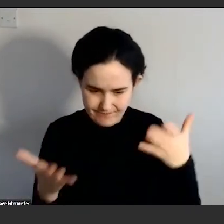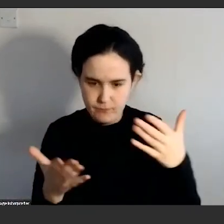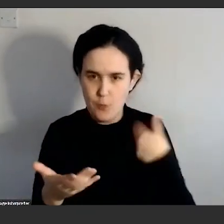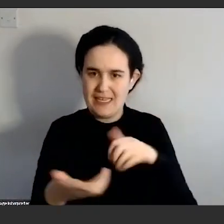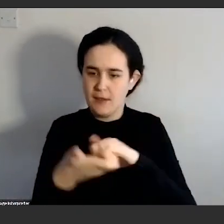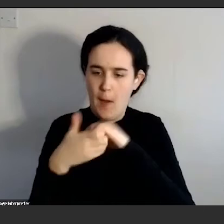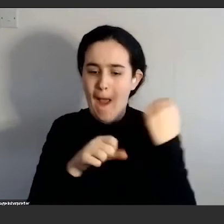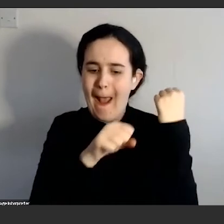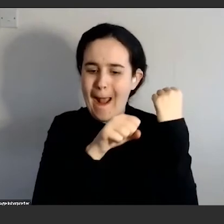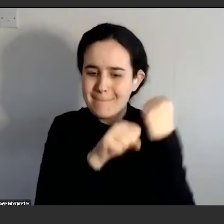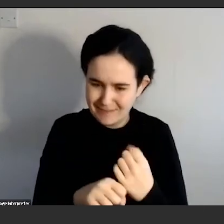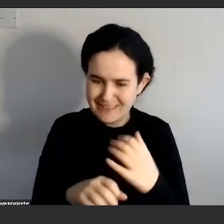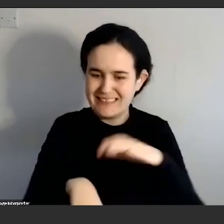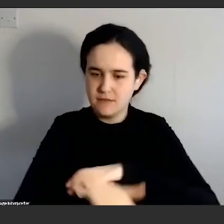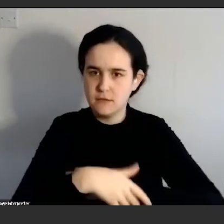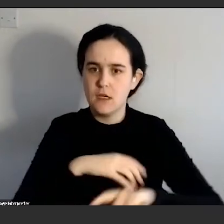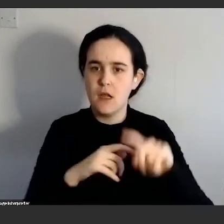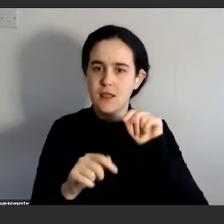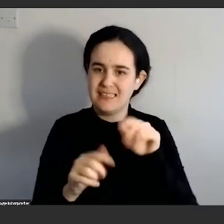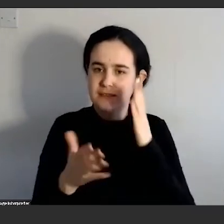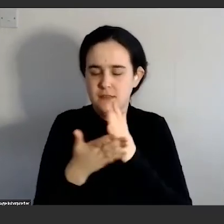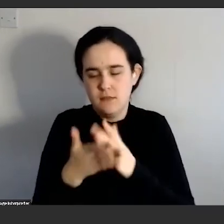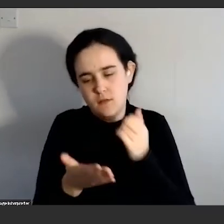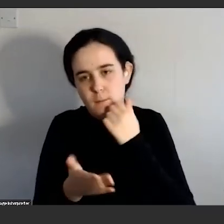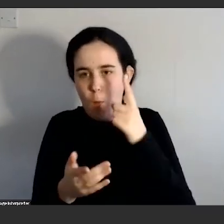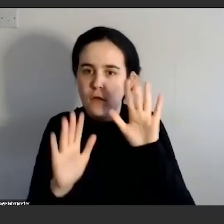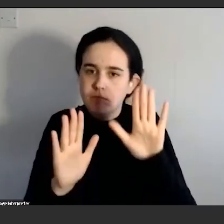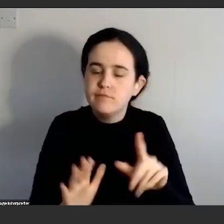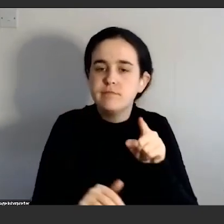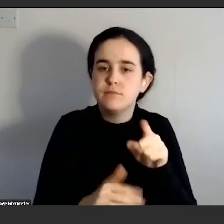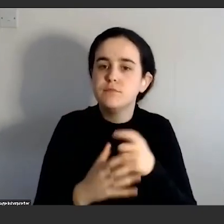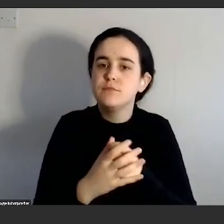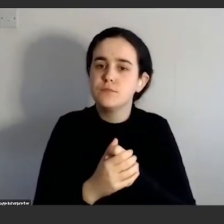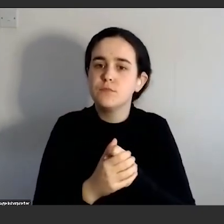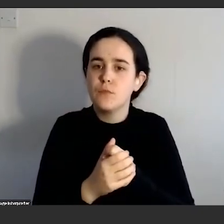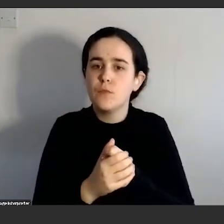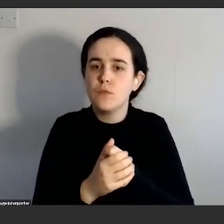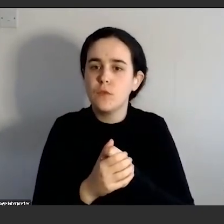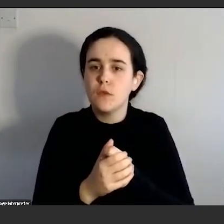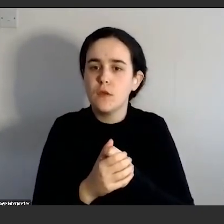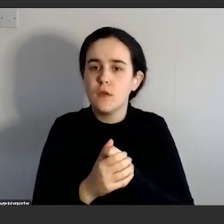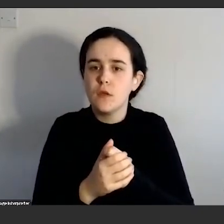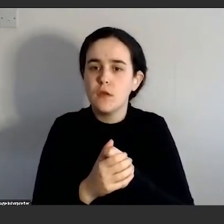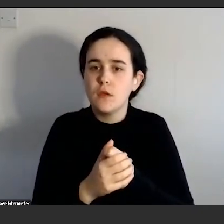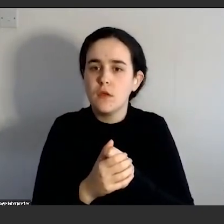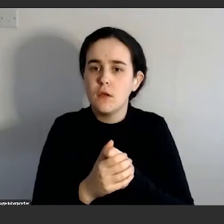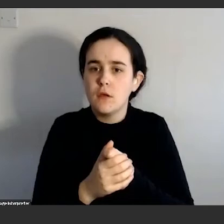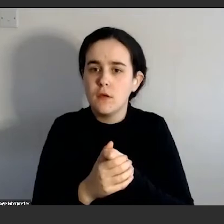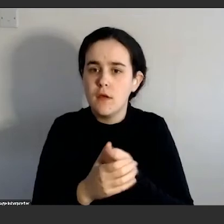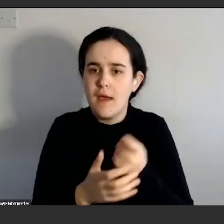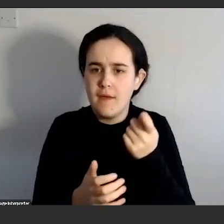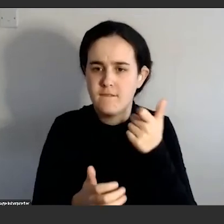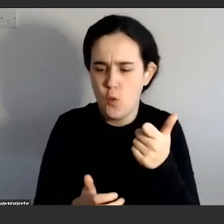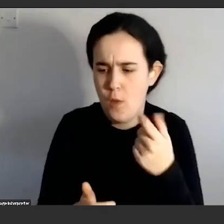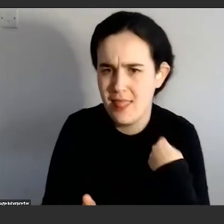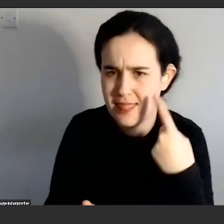barriers I have faced, just to mention a few, are accessibility, affordability, and of